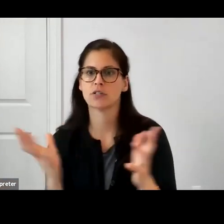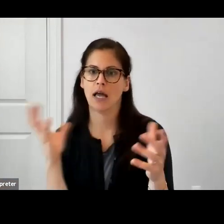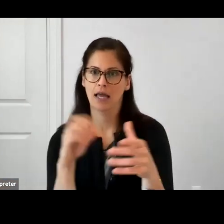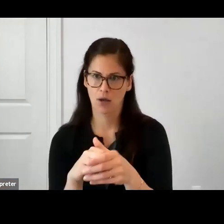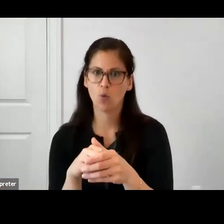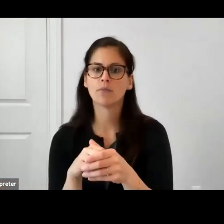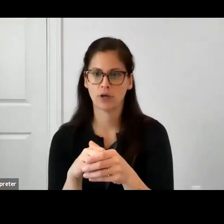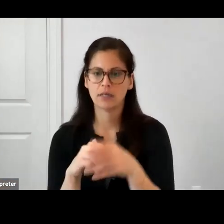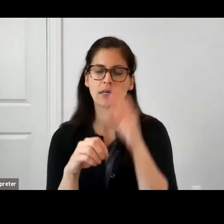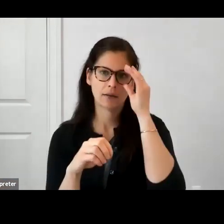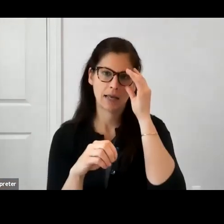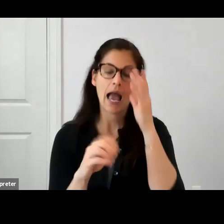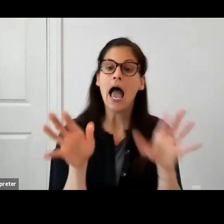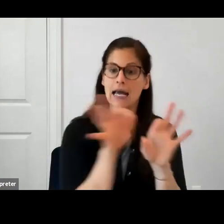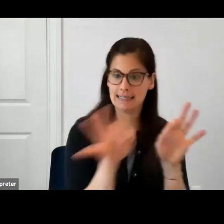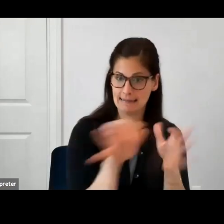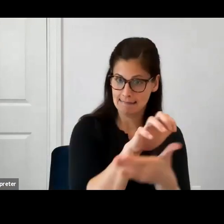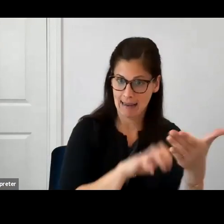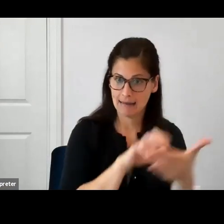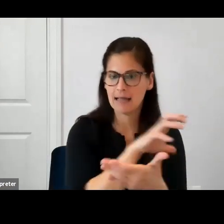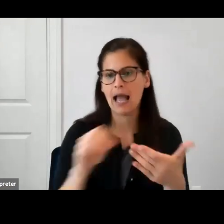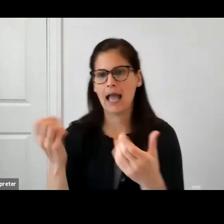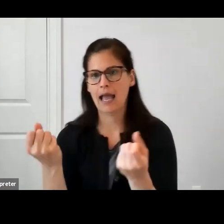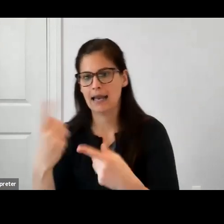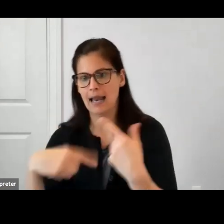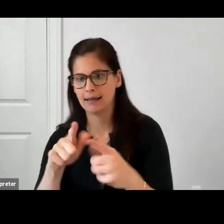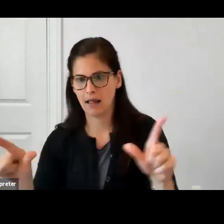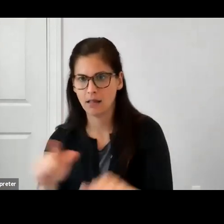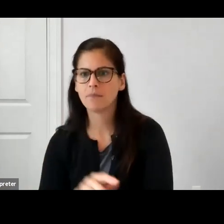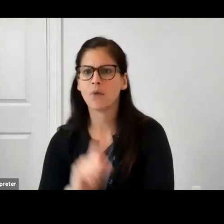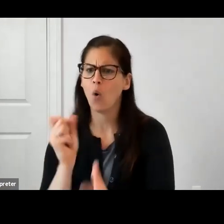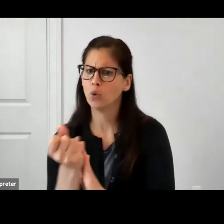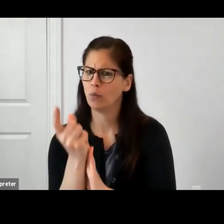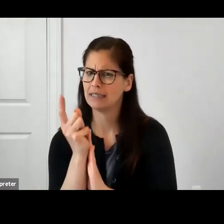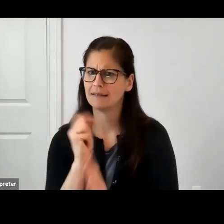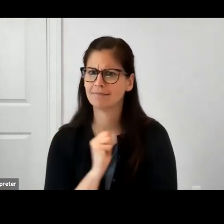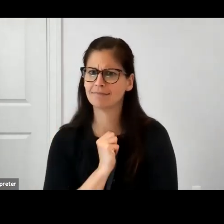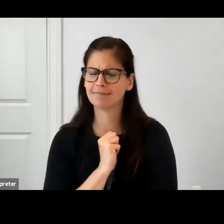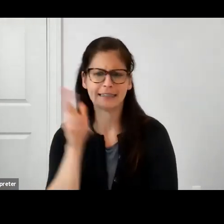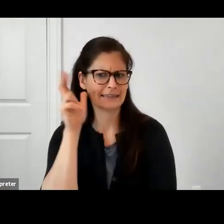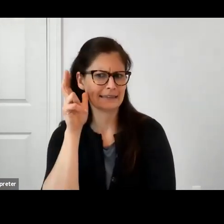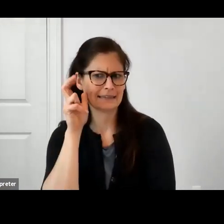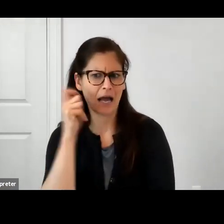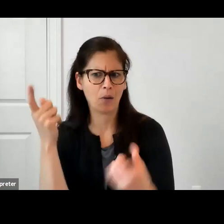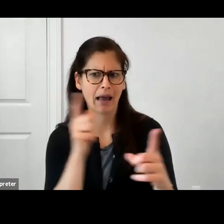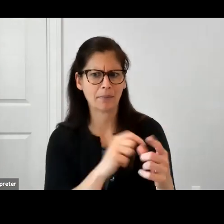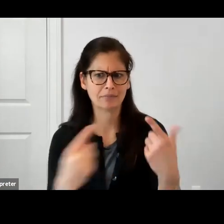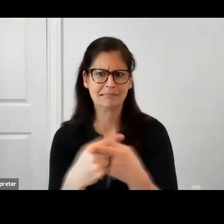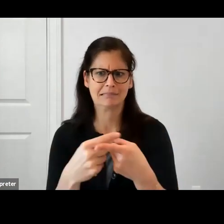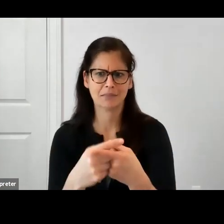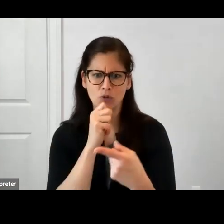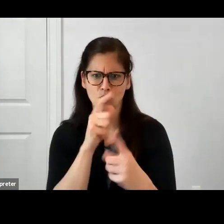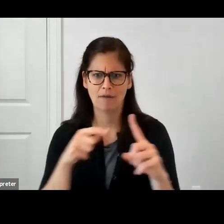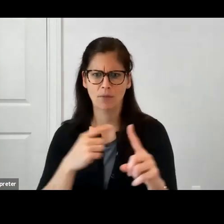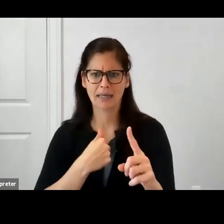text as well as sign language. Hold on a second, there's an odd sound happening, and I want to make sure it's not coming from